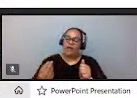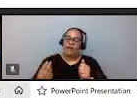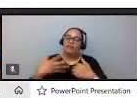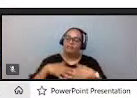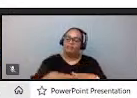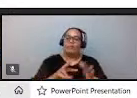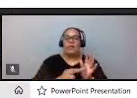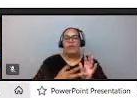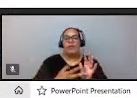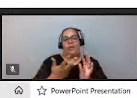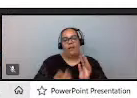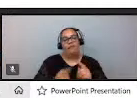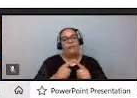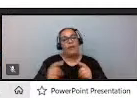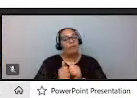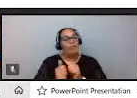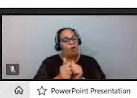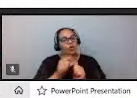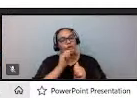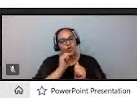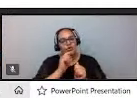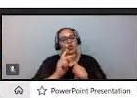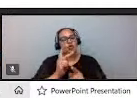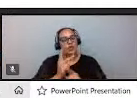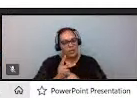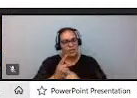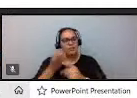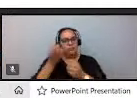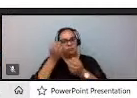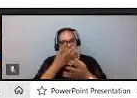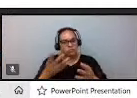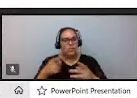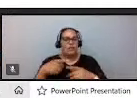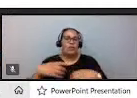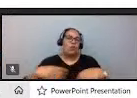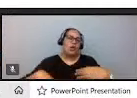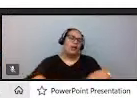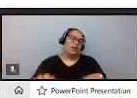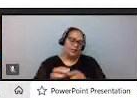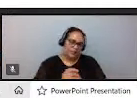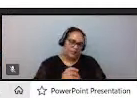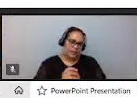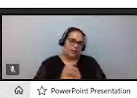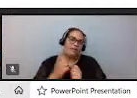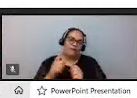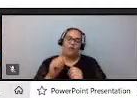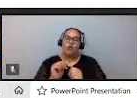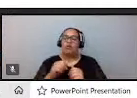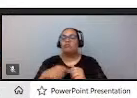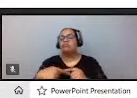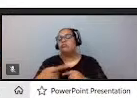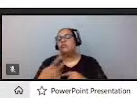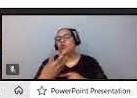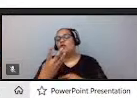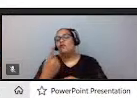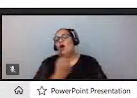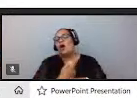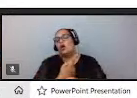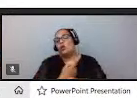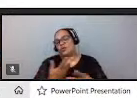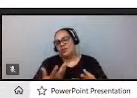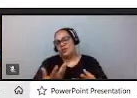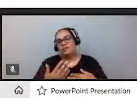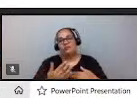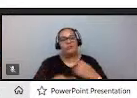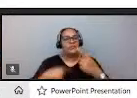planning and that stakeholders are then kept a breast of the activities for the next 24-hour cycle there's